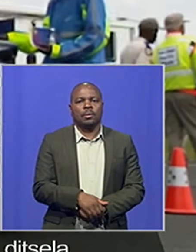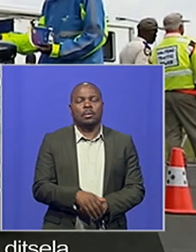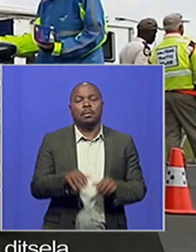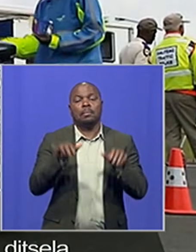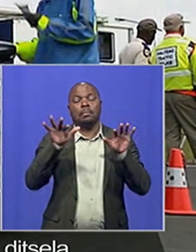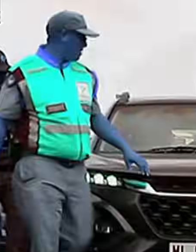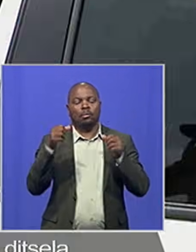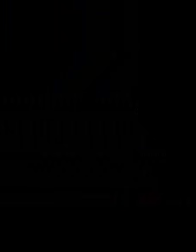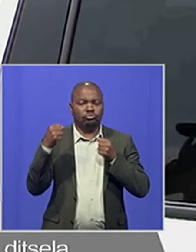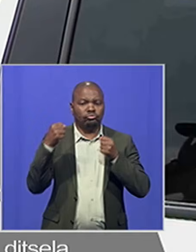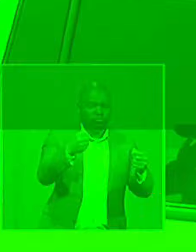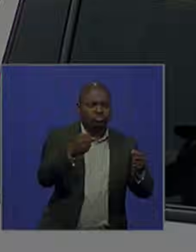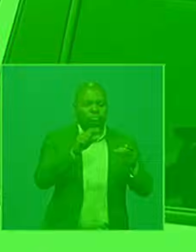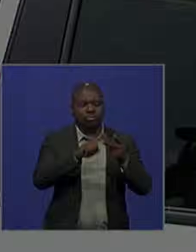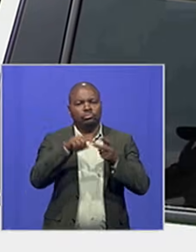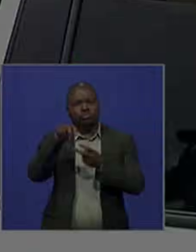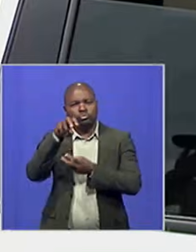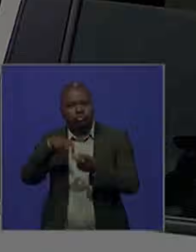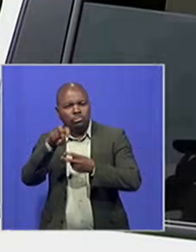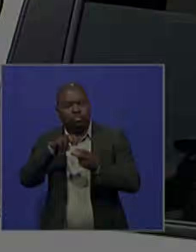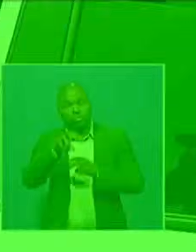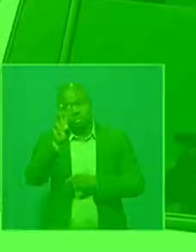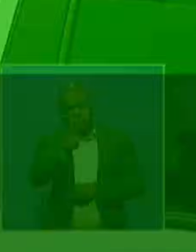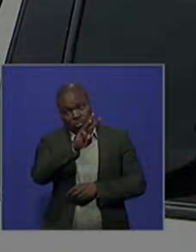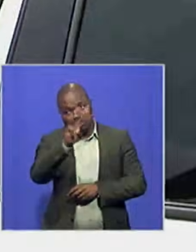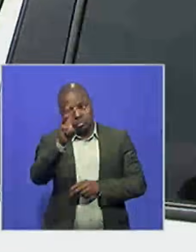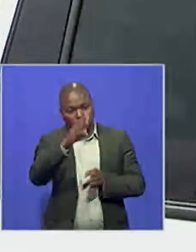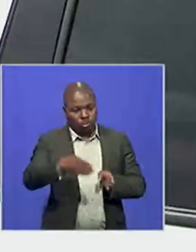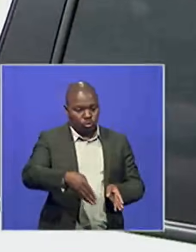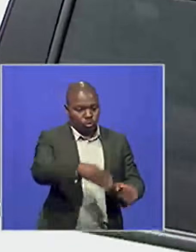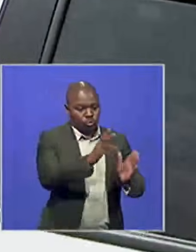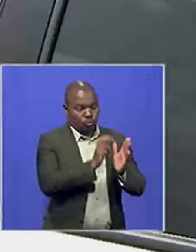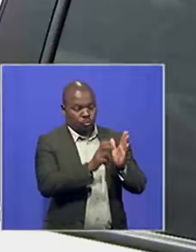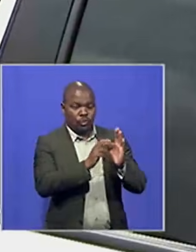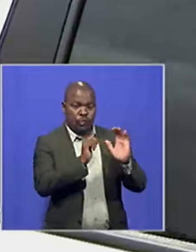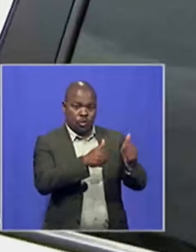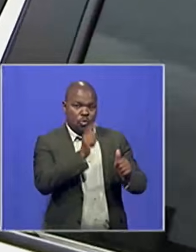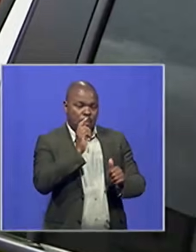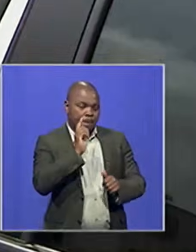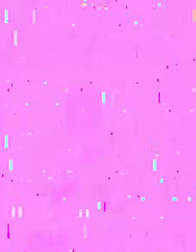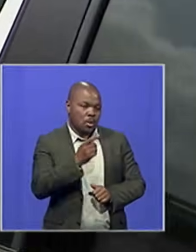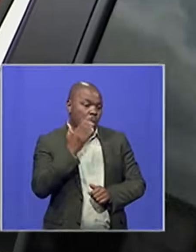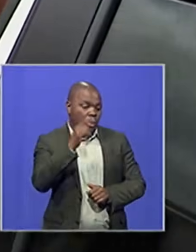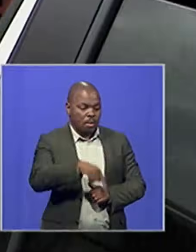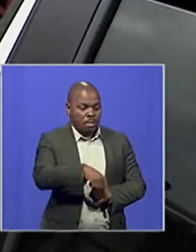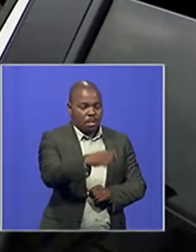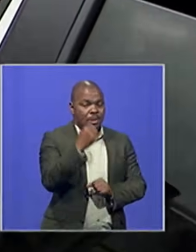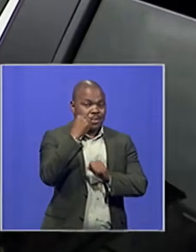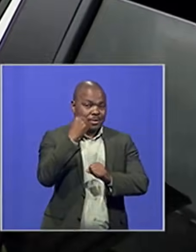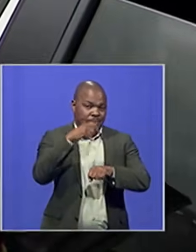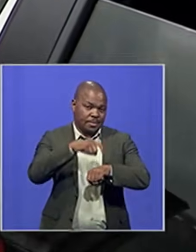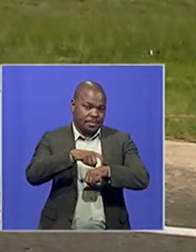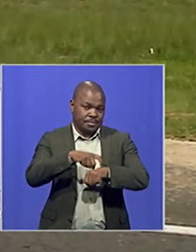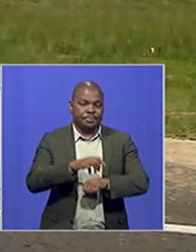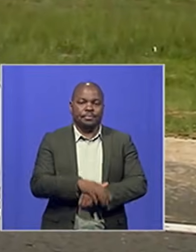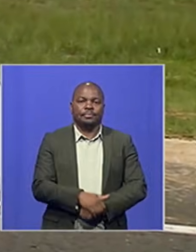Bakgweetsi ga mmogo le batsamao ba busiwa go obamela melao ya tsela mo pakeng ya malatsi a kgolologo a Keresemose.